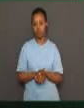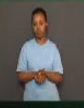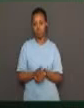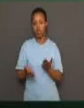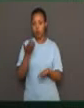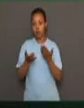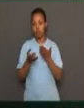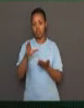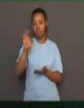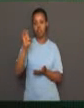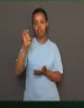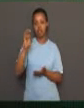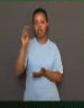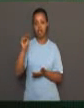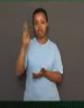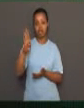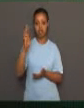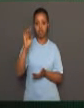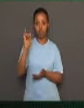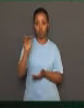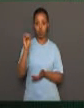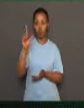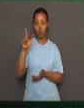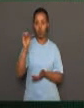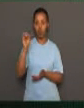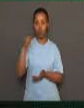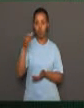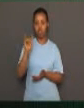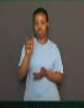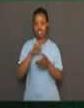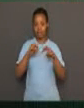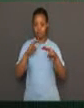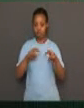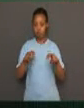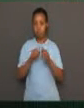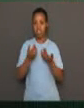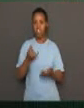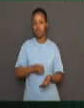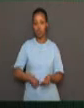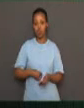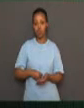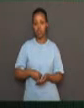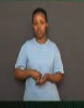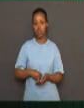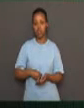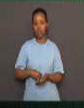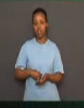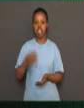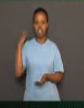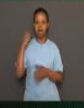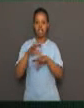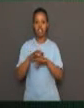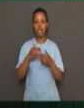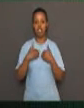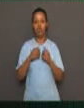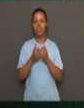Comparative embryology studies the way in which the embryos of vertebrates develop before